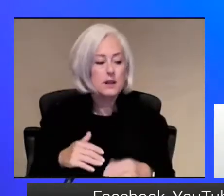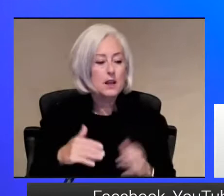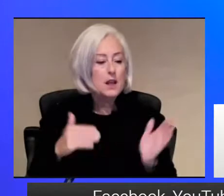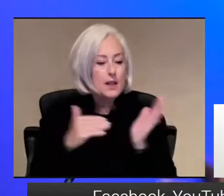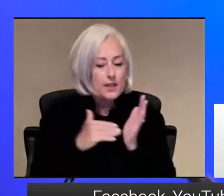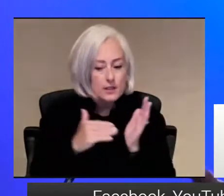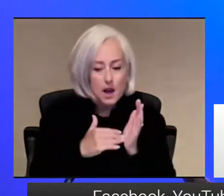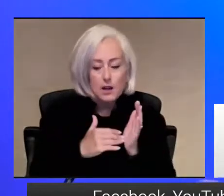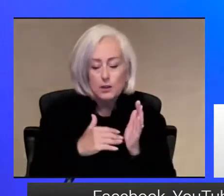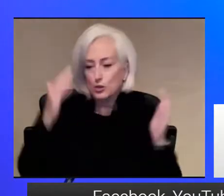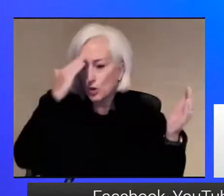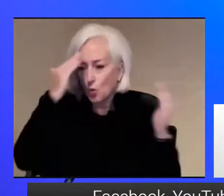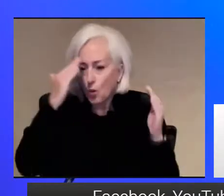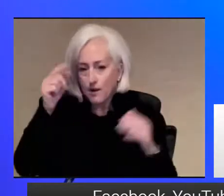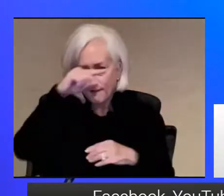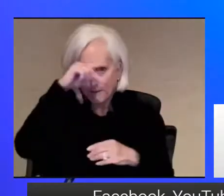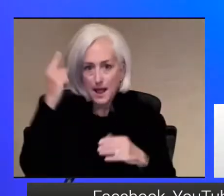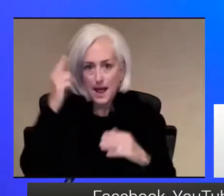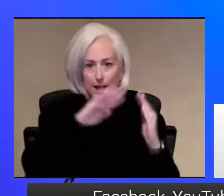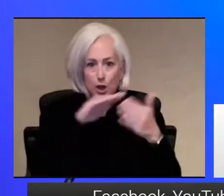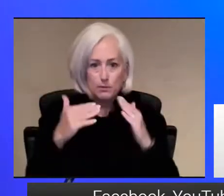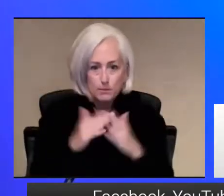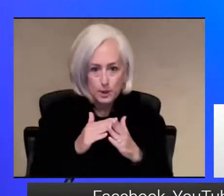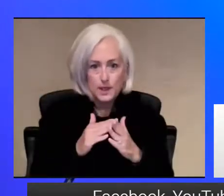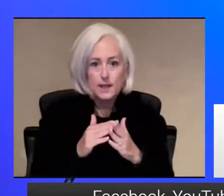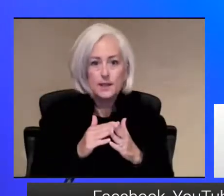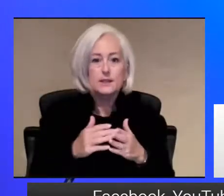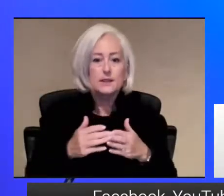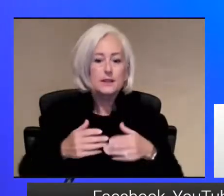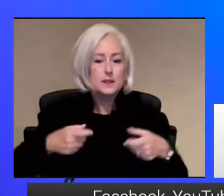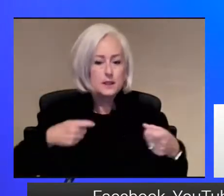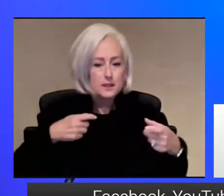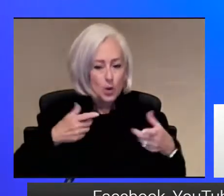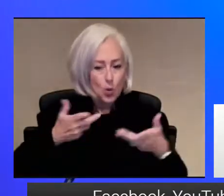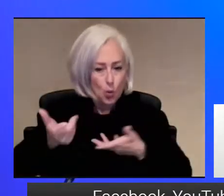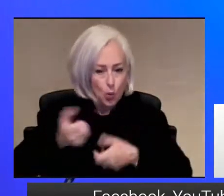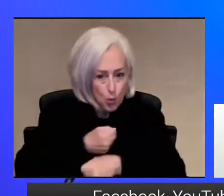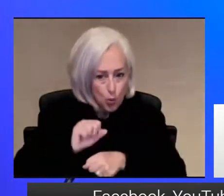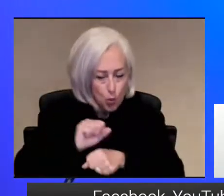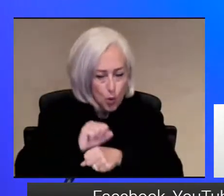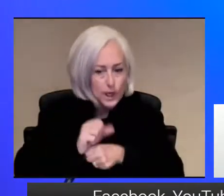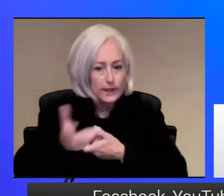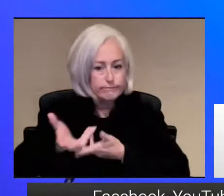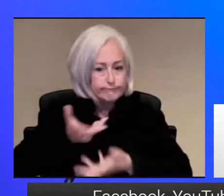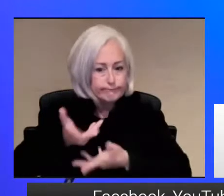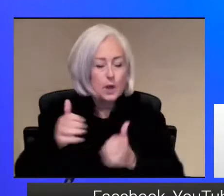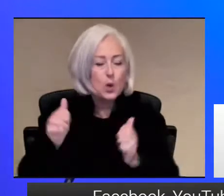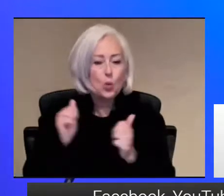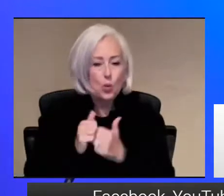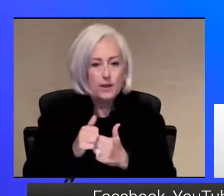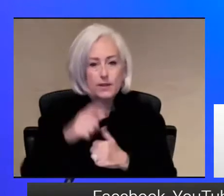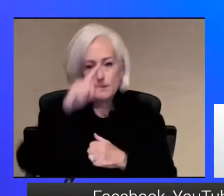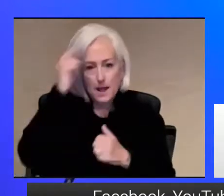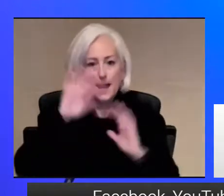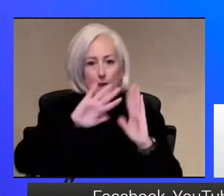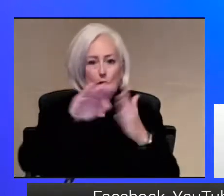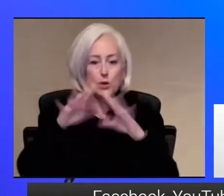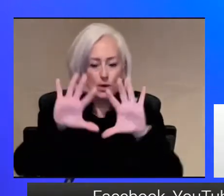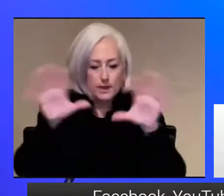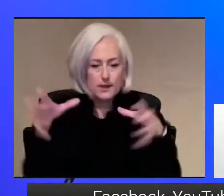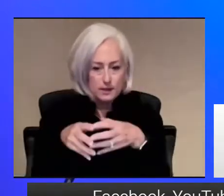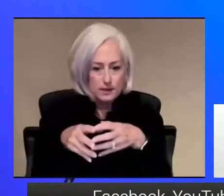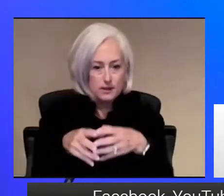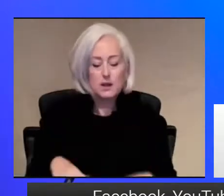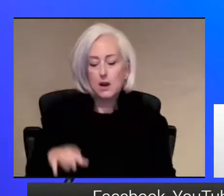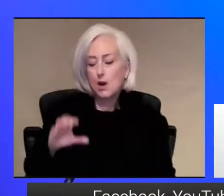and getting that experience of dealing with Black communities. But one of the main important things that we're doing here at KU is that the OBGYN department